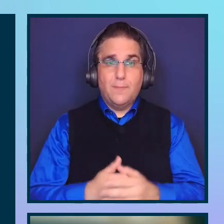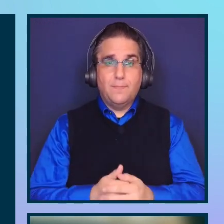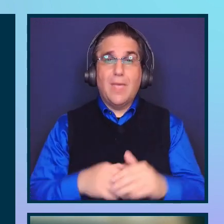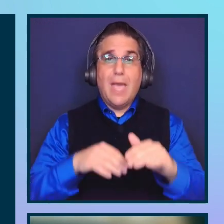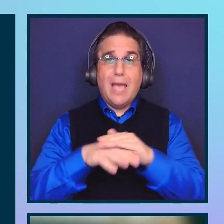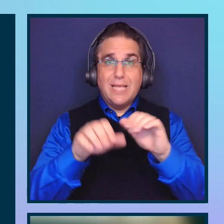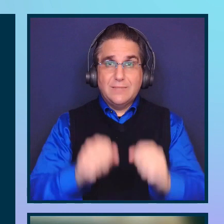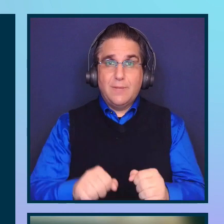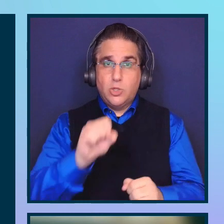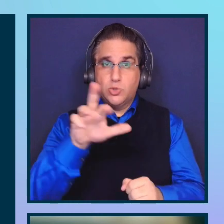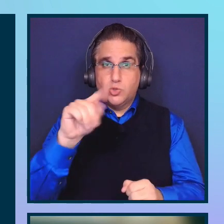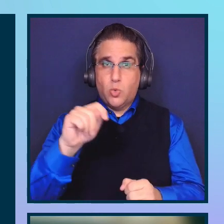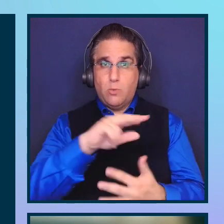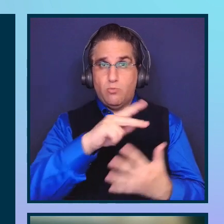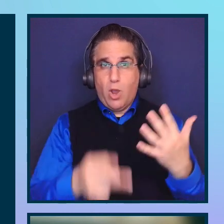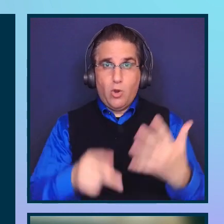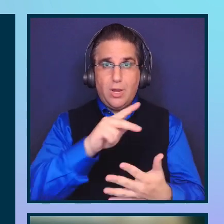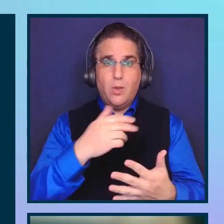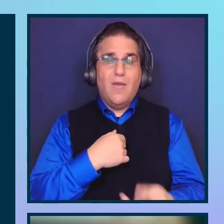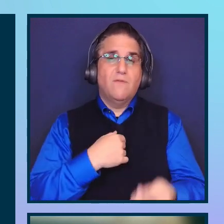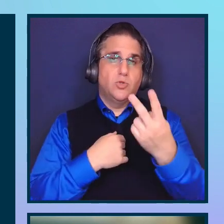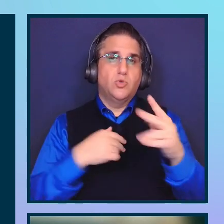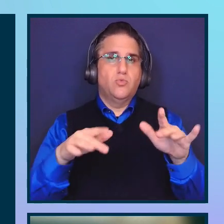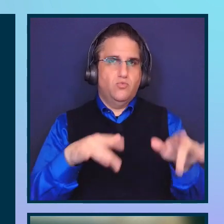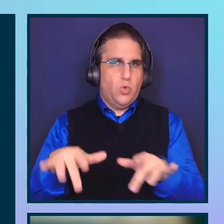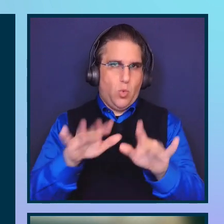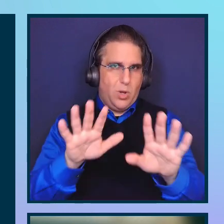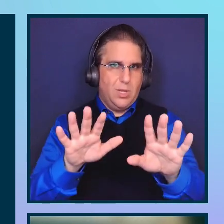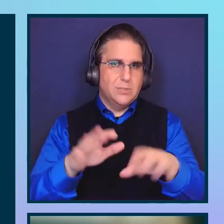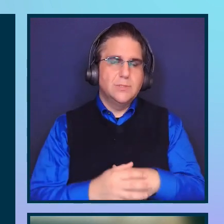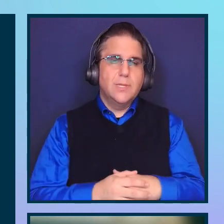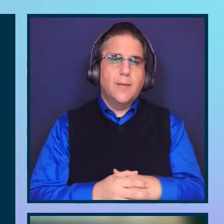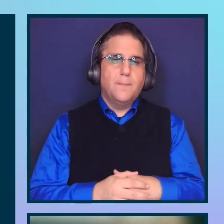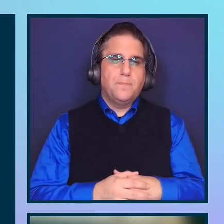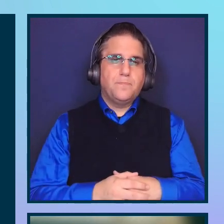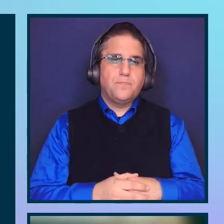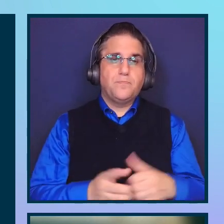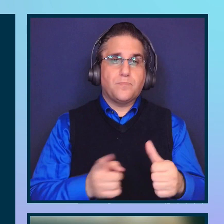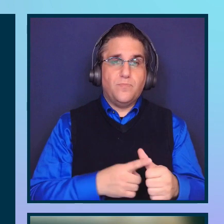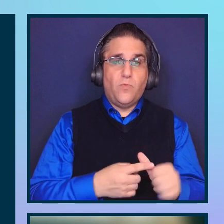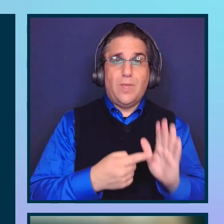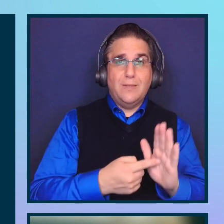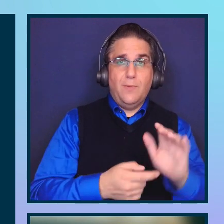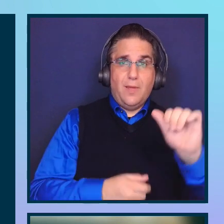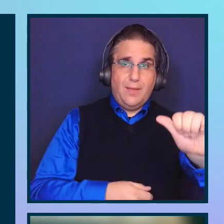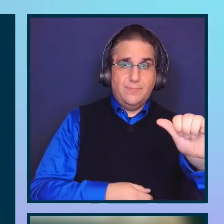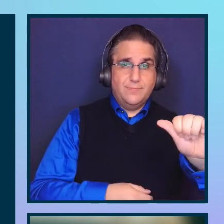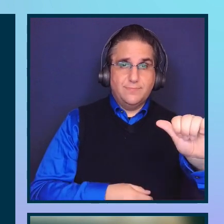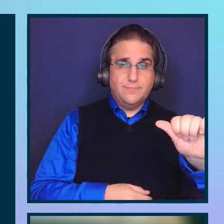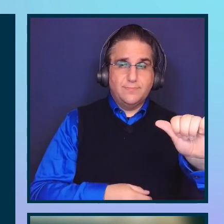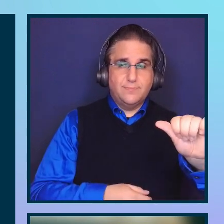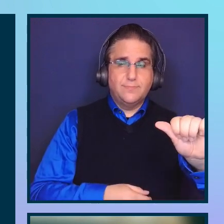sort priority, we've got two recordings. So we've got exhibit A is